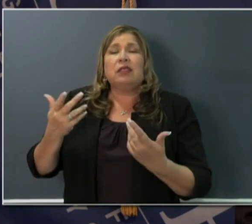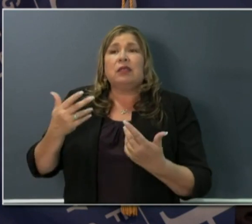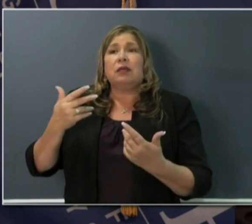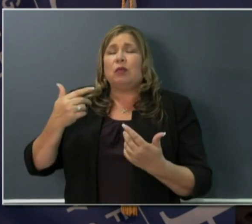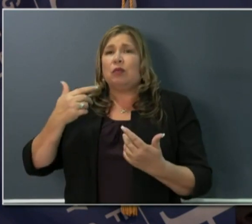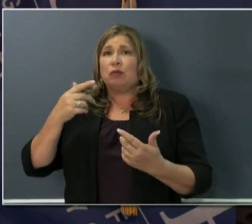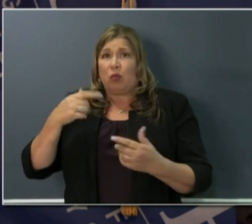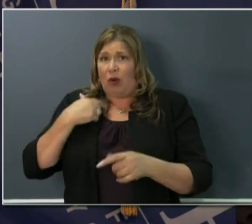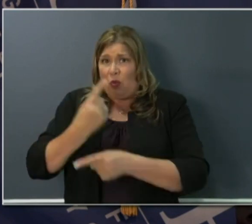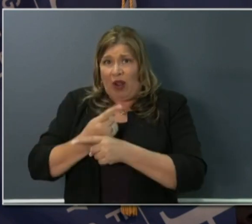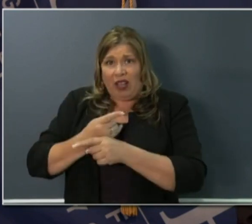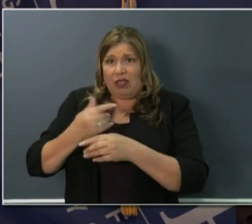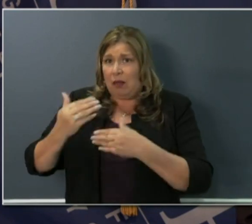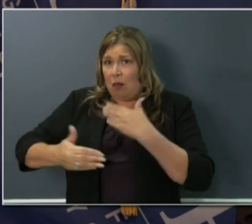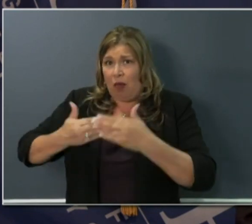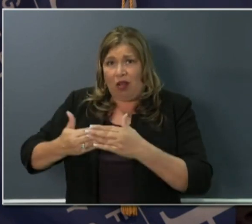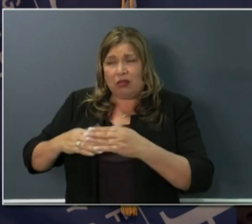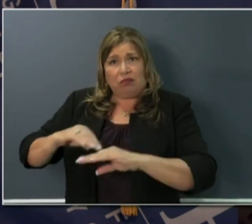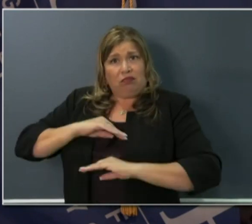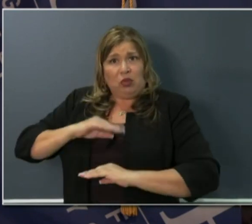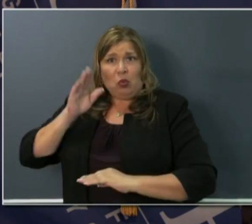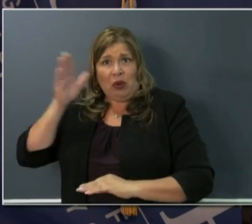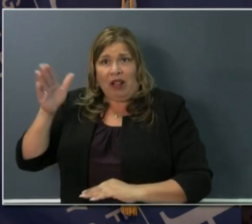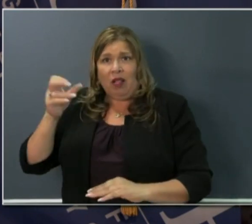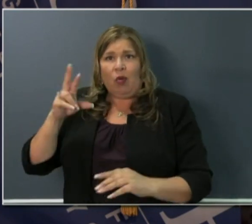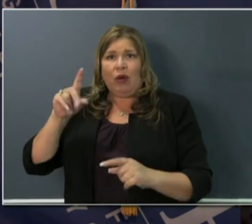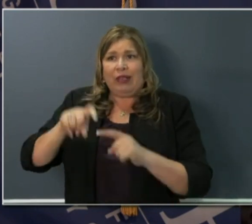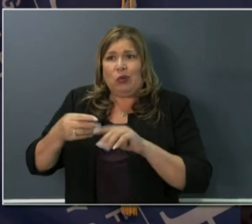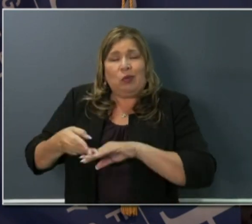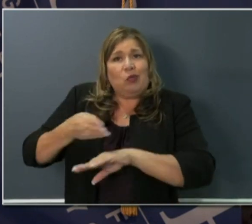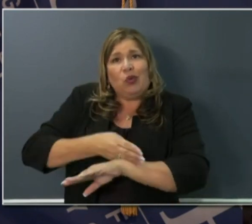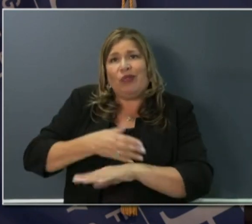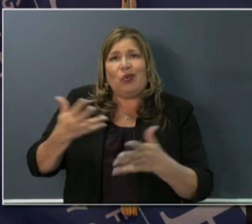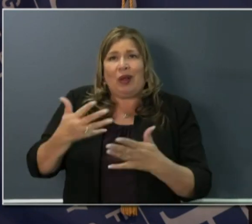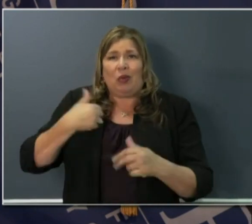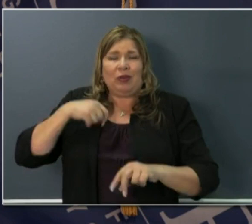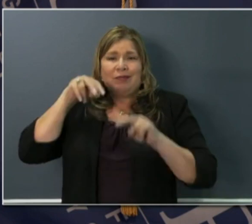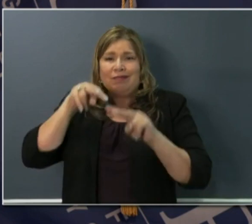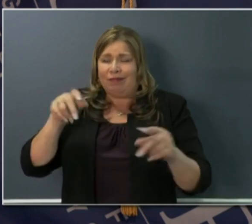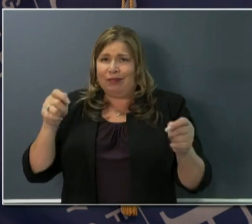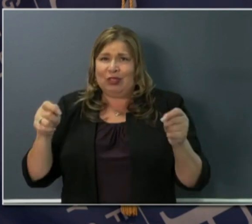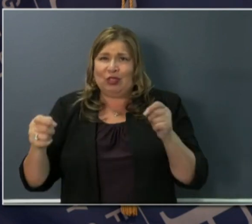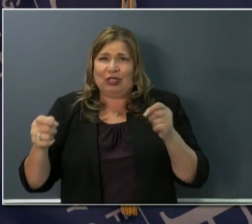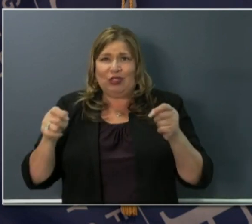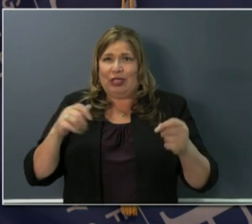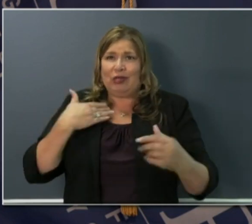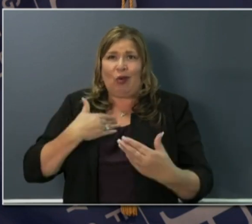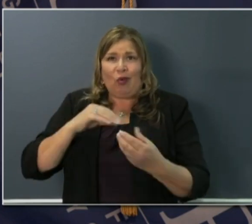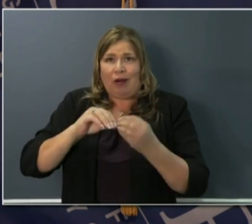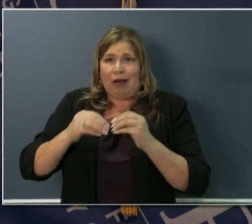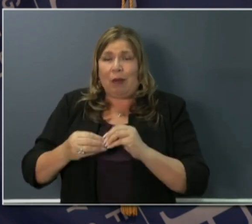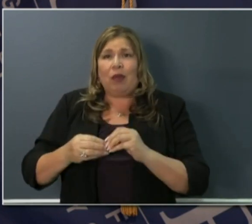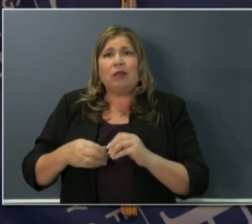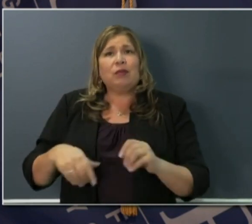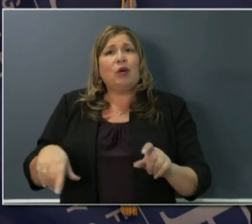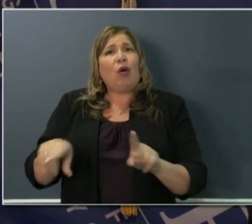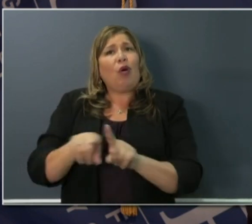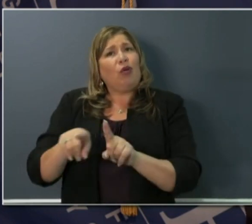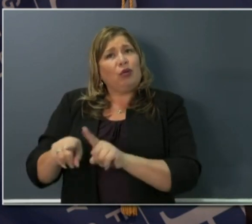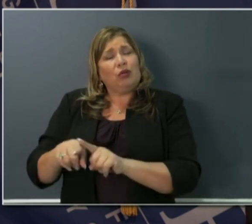We believe that through the ongoing refinement of those numbers, looking at whether the social distancing